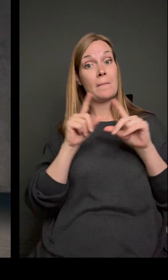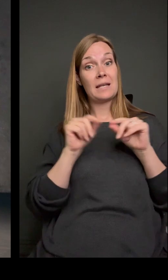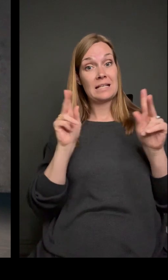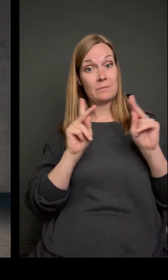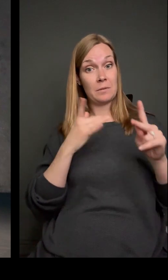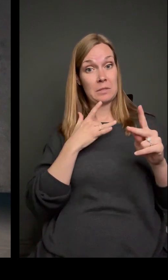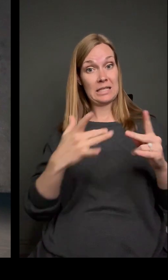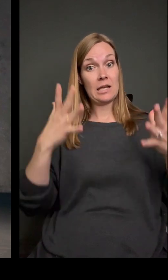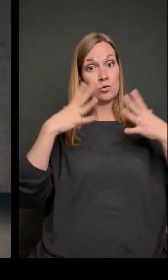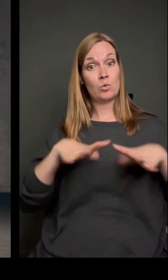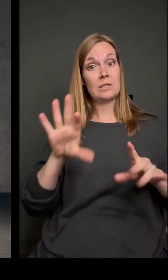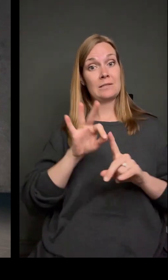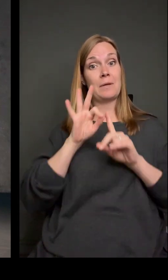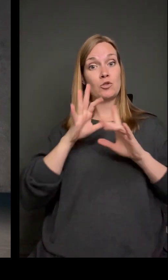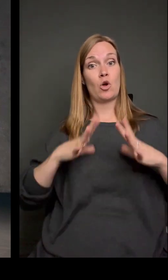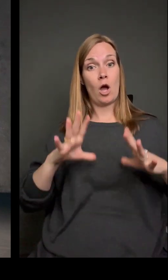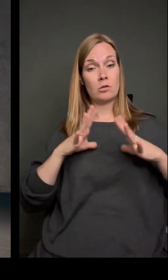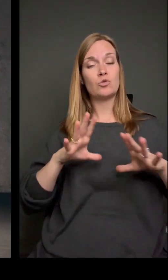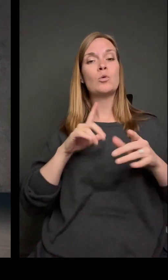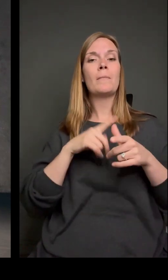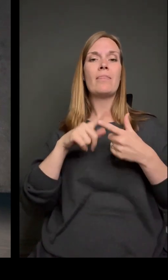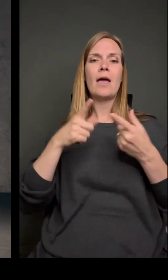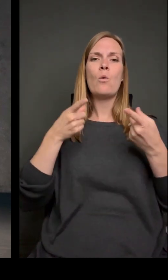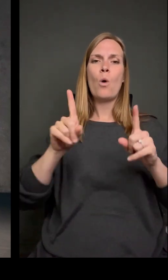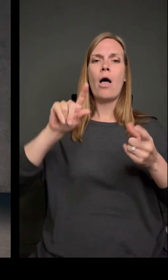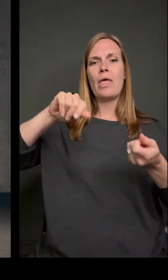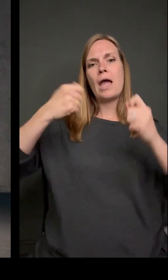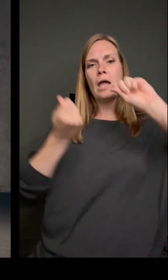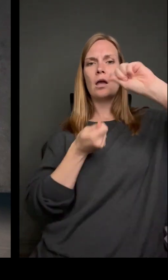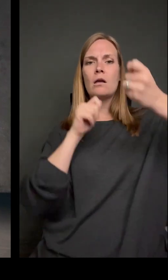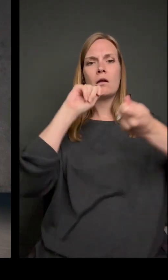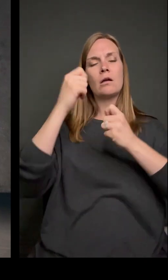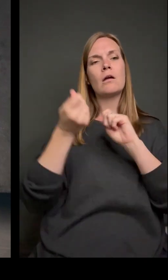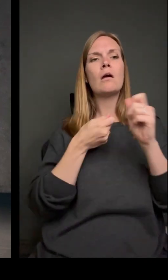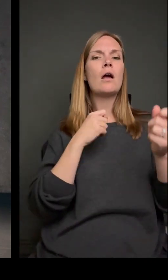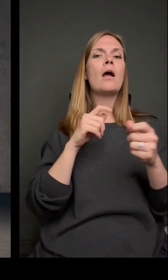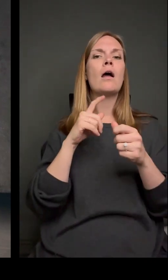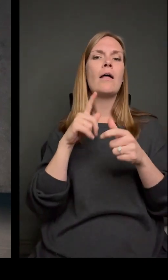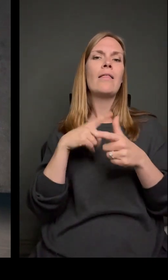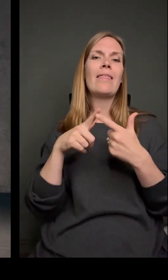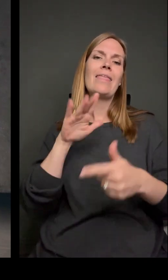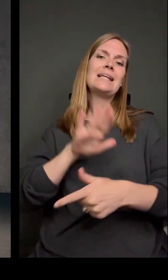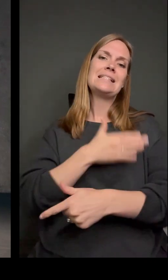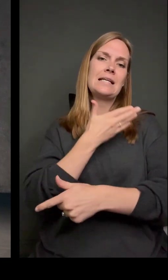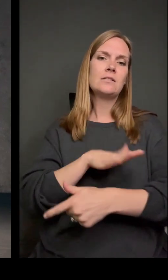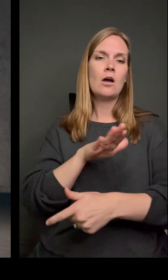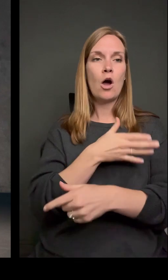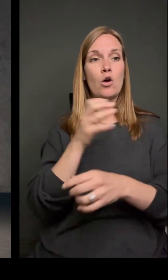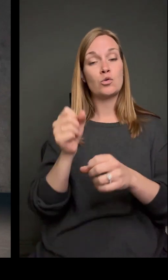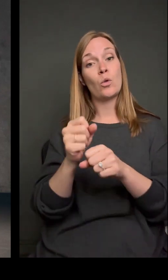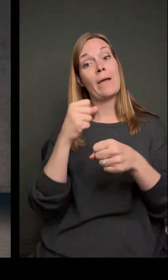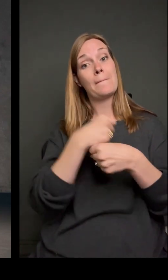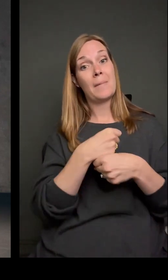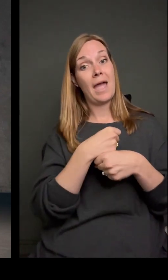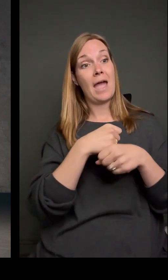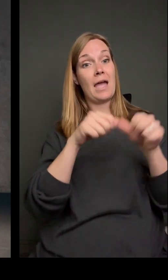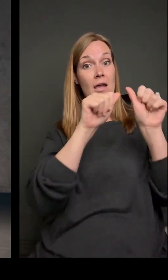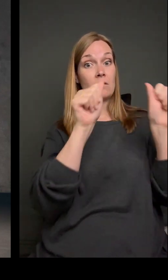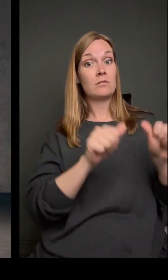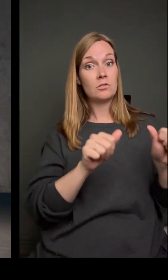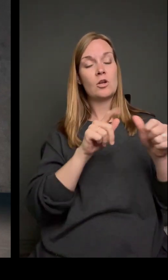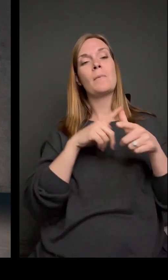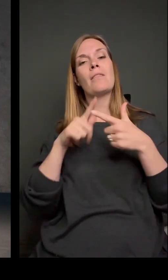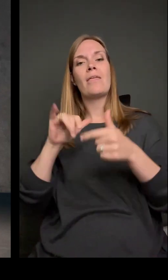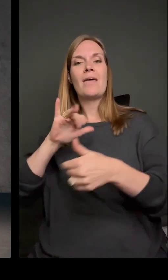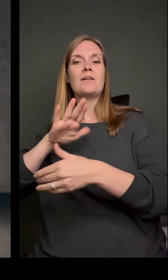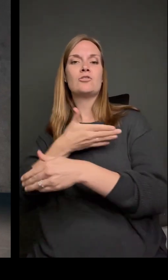special costume, and as they make the shapes, they sing a song, and it's kind of like charades. They make a figure, and then the song mentions the figure.